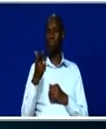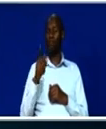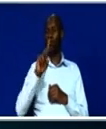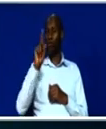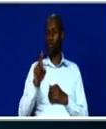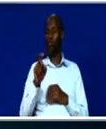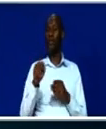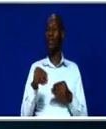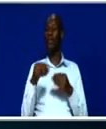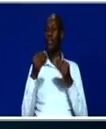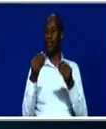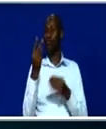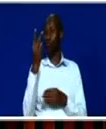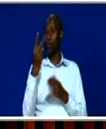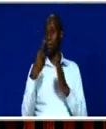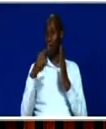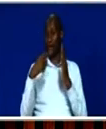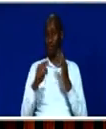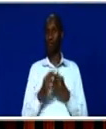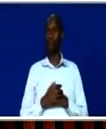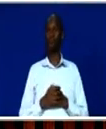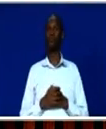is allocated 2 marks.